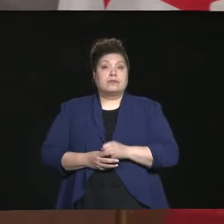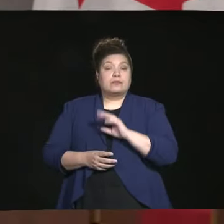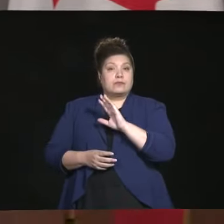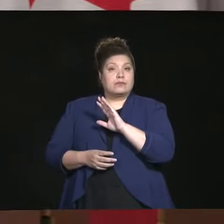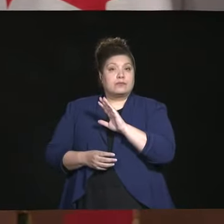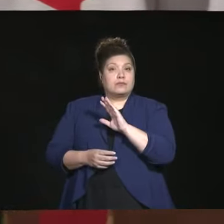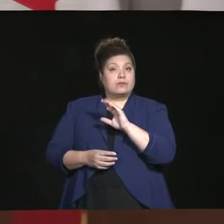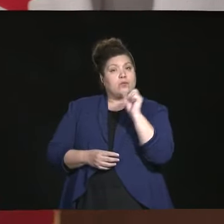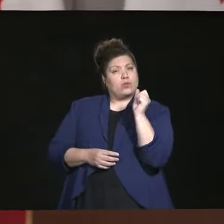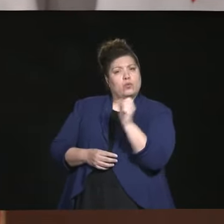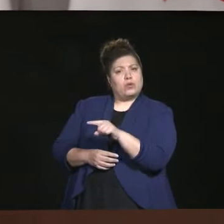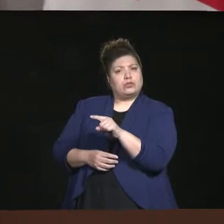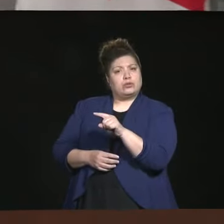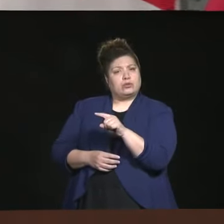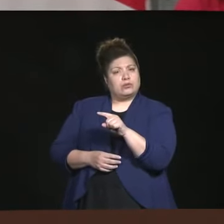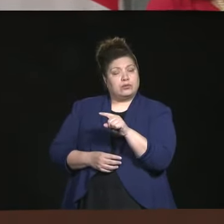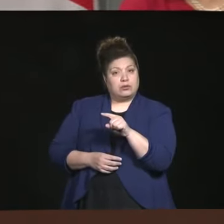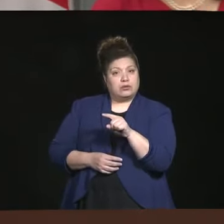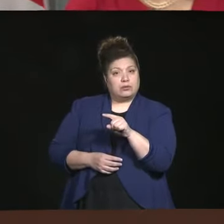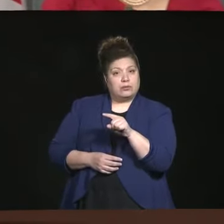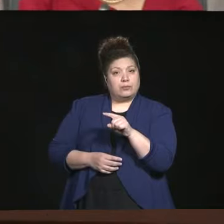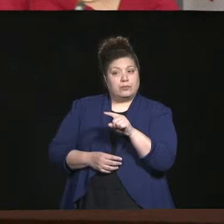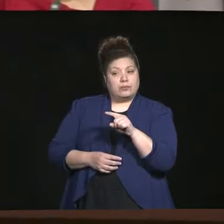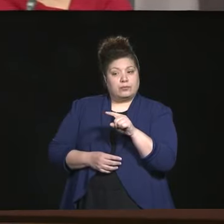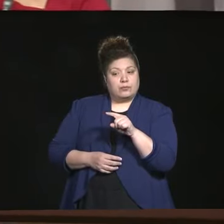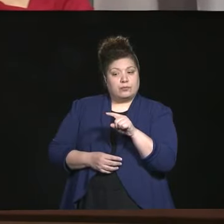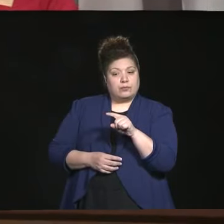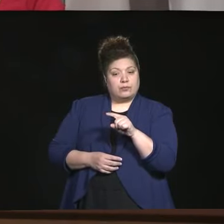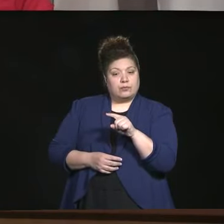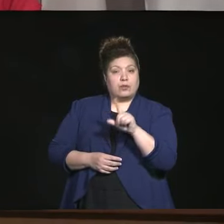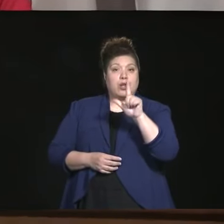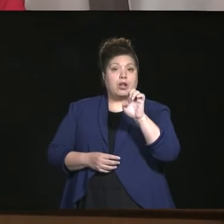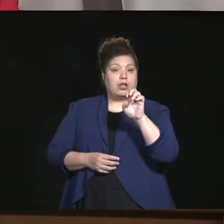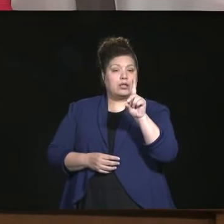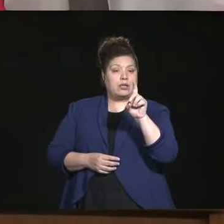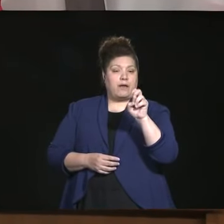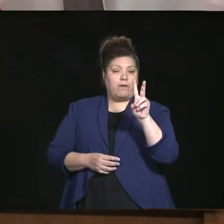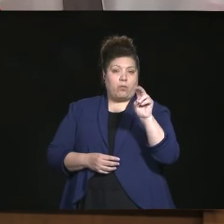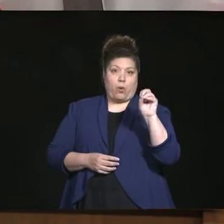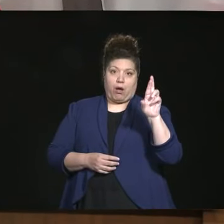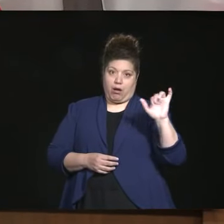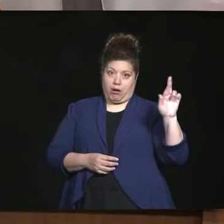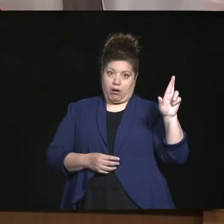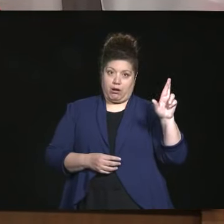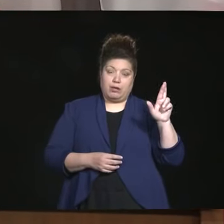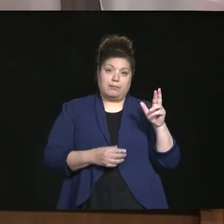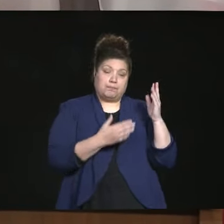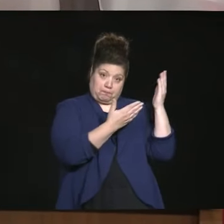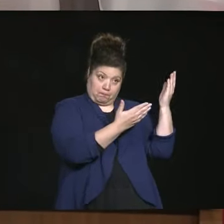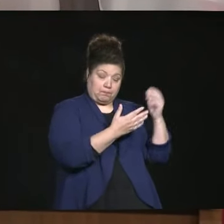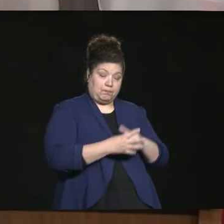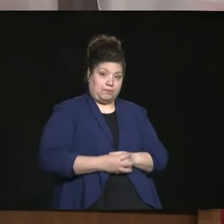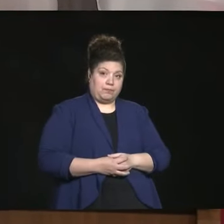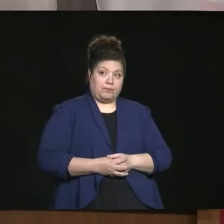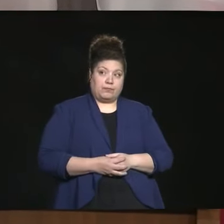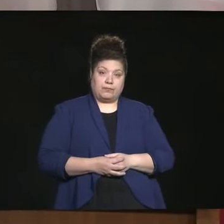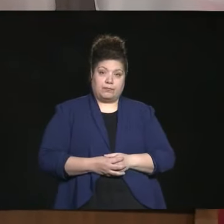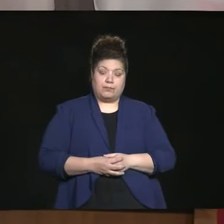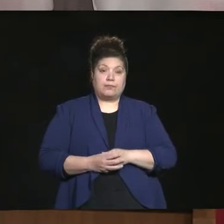Manon Cornelier from Le Devoir. Please go ahead. Votre ligne est ouverte. Oui, bonjour.